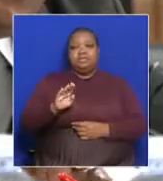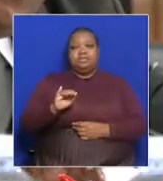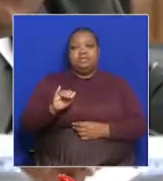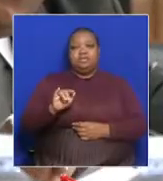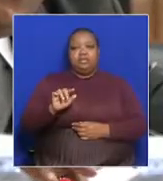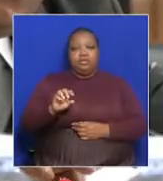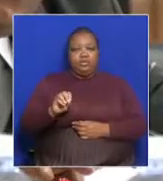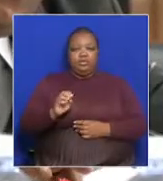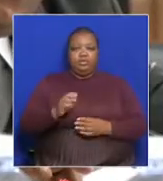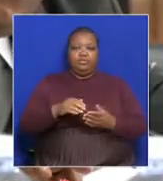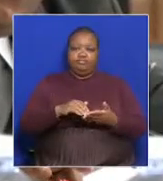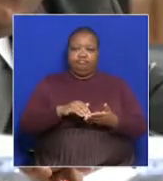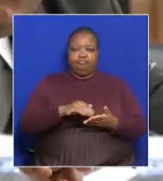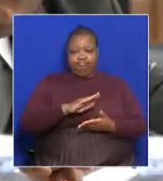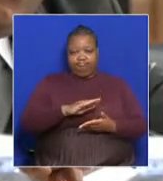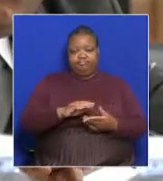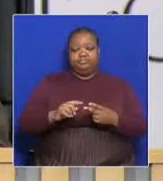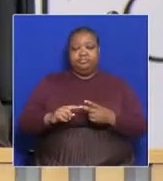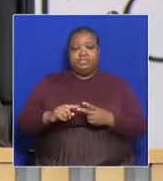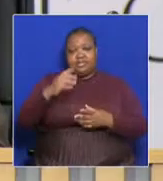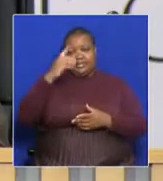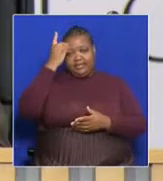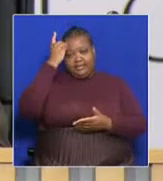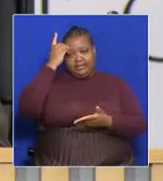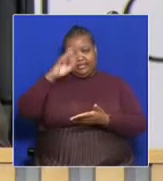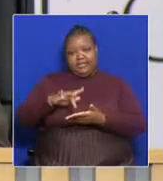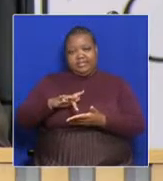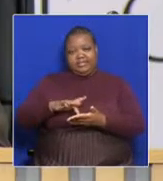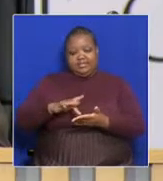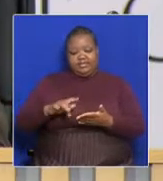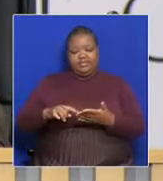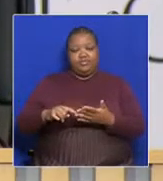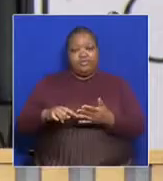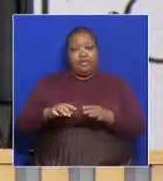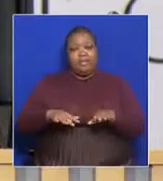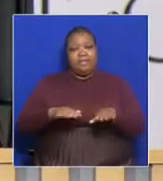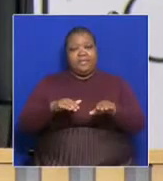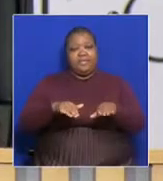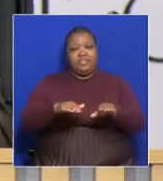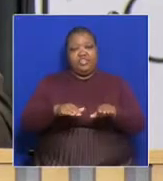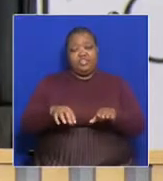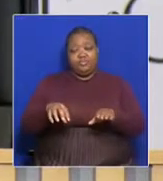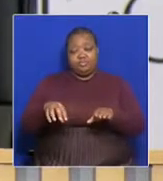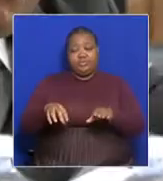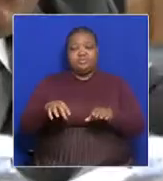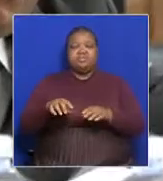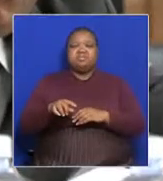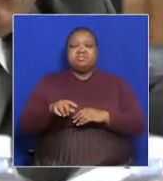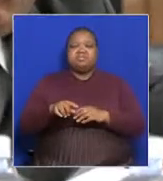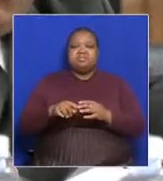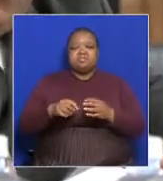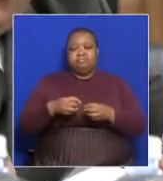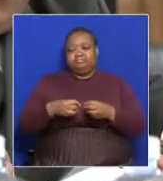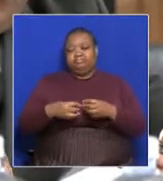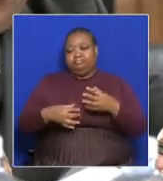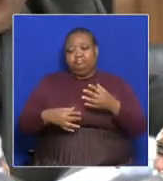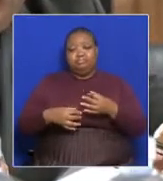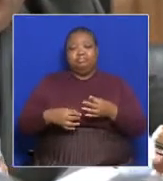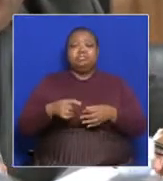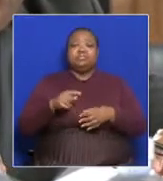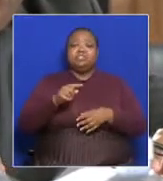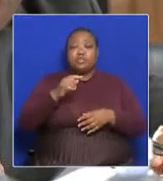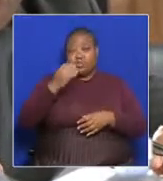Beach, Maiden Wharf. For all you knew at the time, they could well have